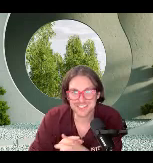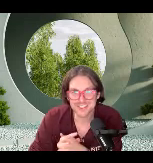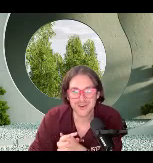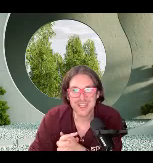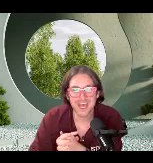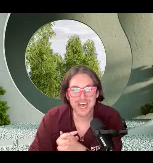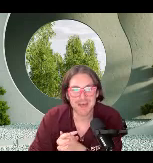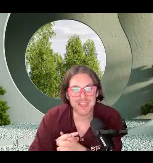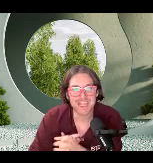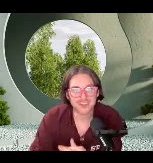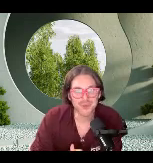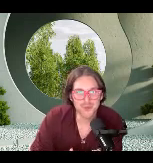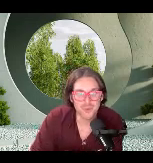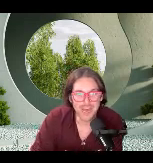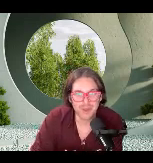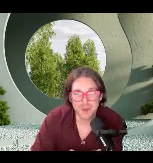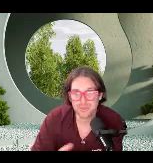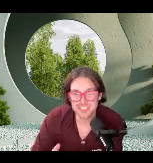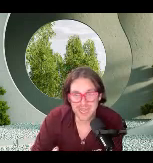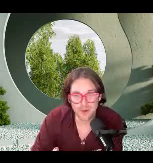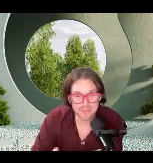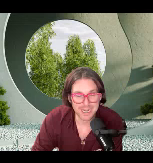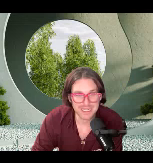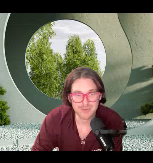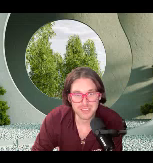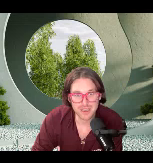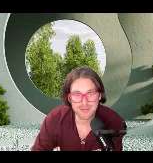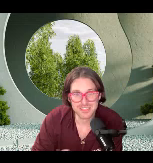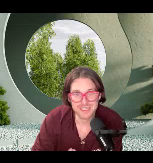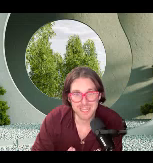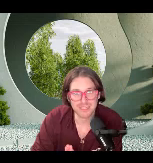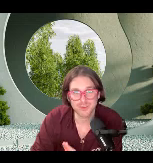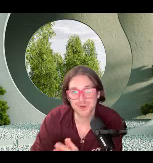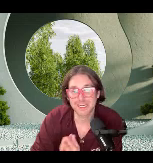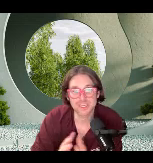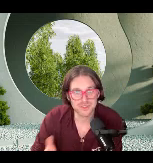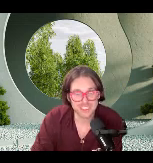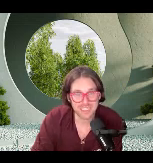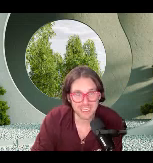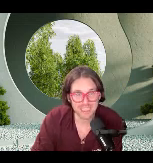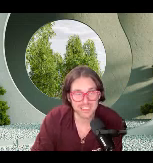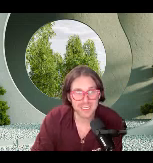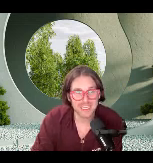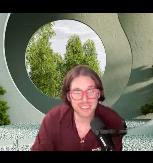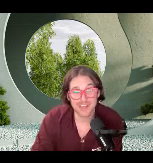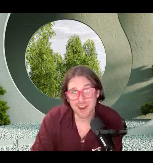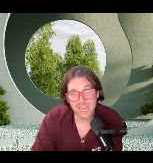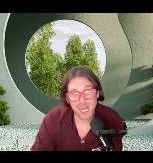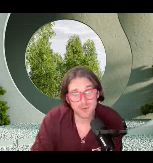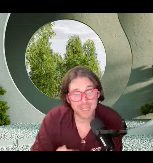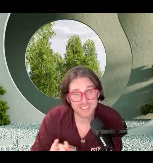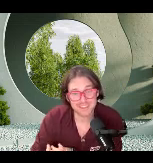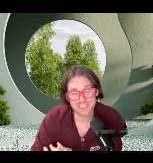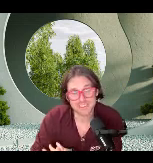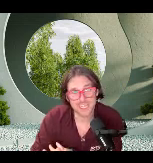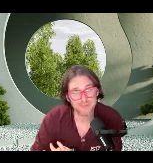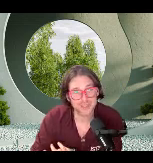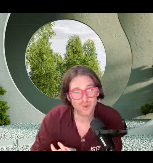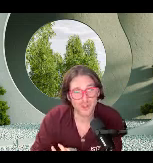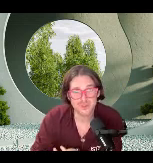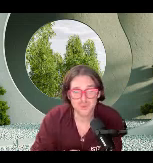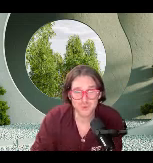right there. So if you want to reach out about anything we talk about tonight, if you are interested in getting our help or